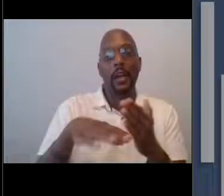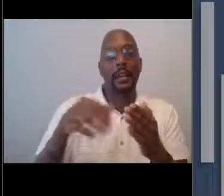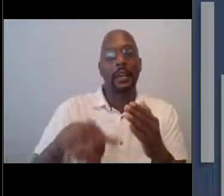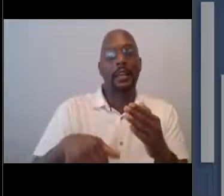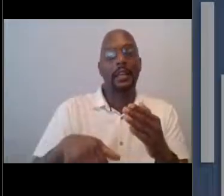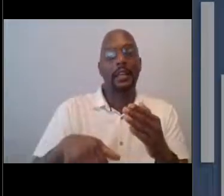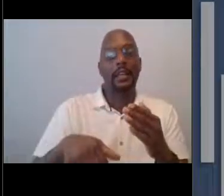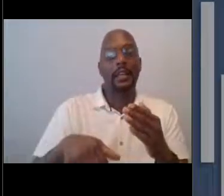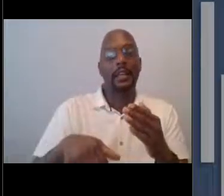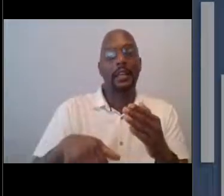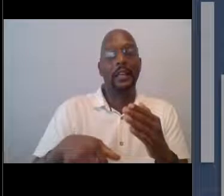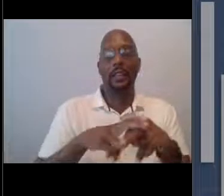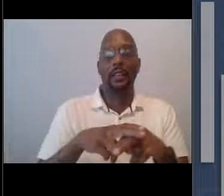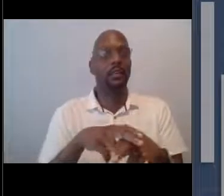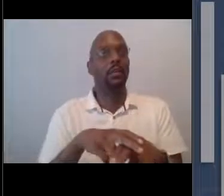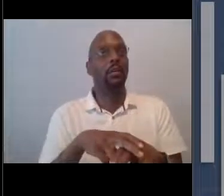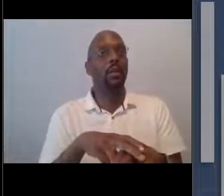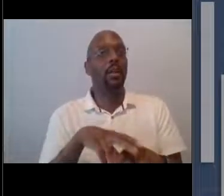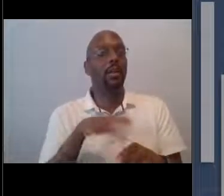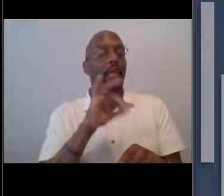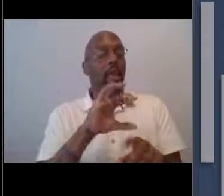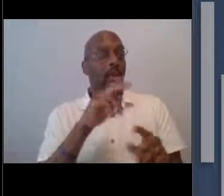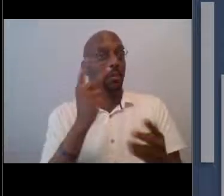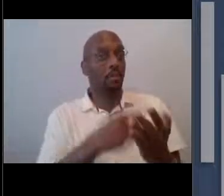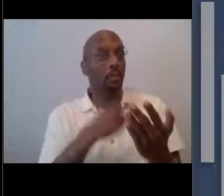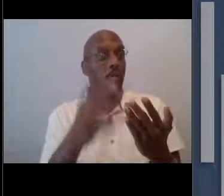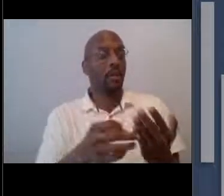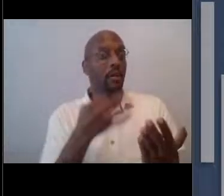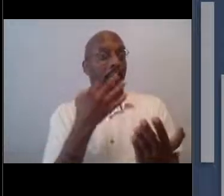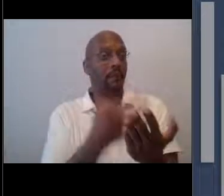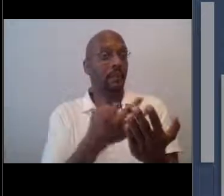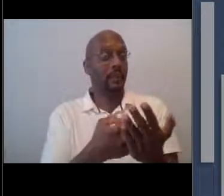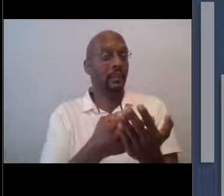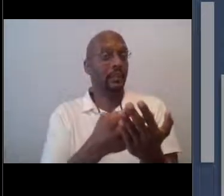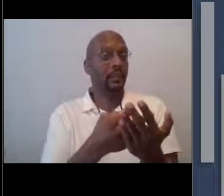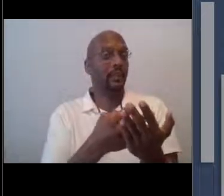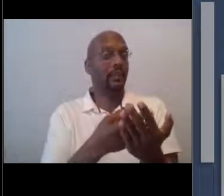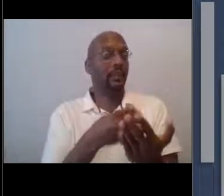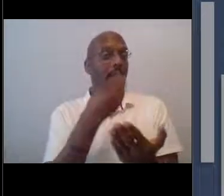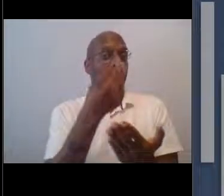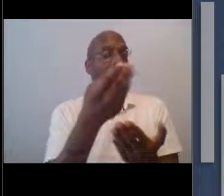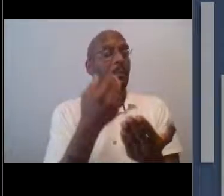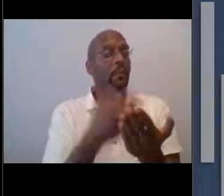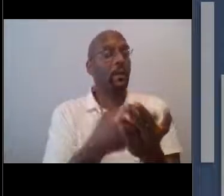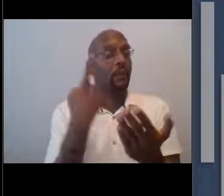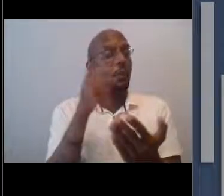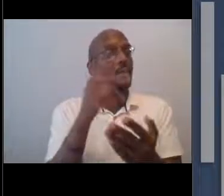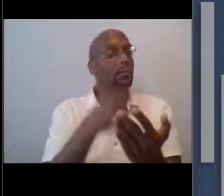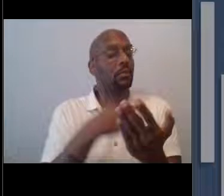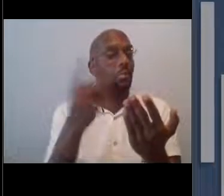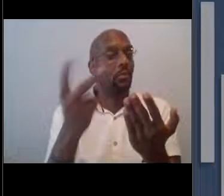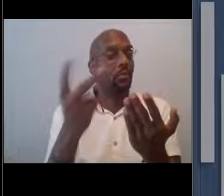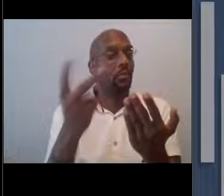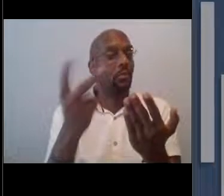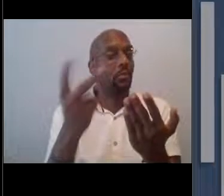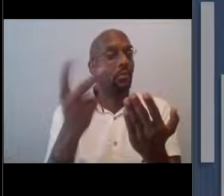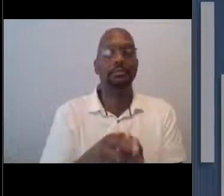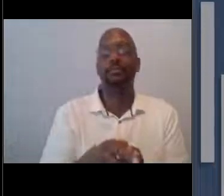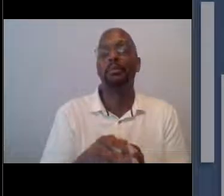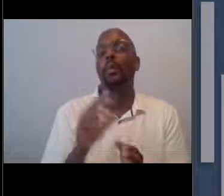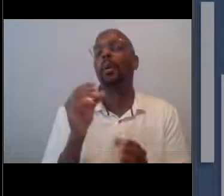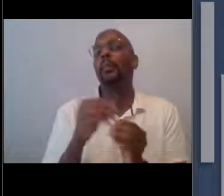I'm very proud that our ATP program, I think, is also going to have another 100% year of serving disadvantaged